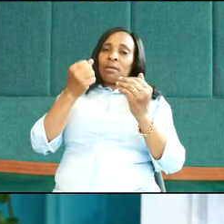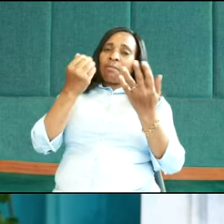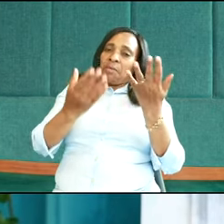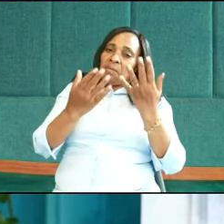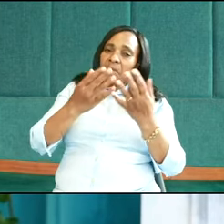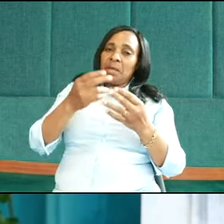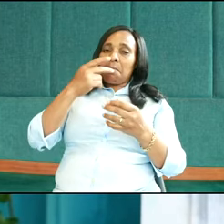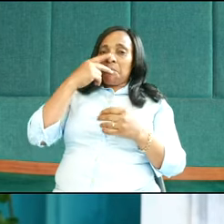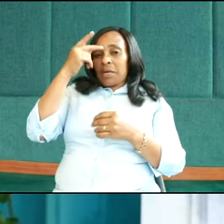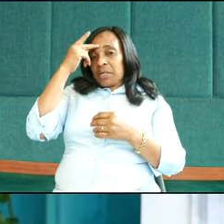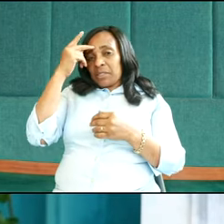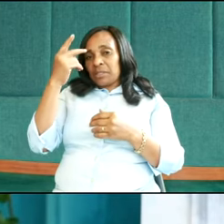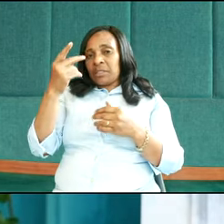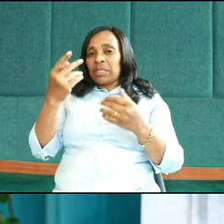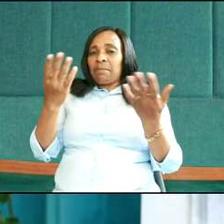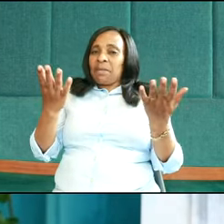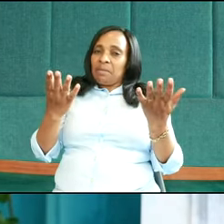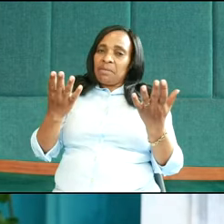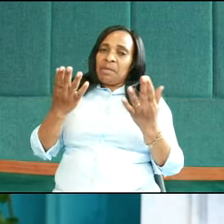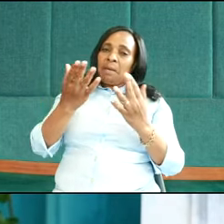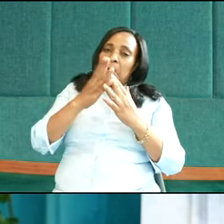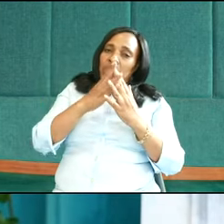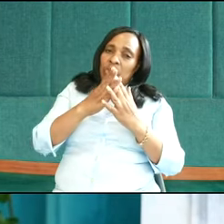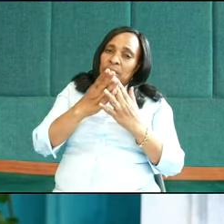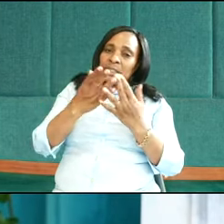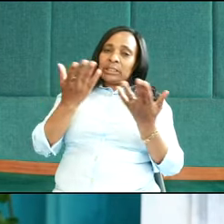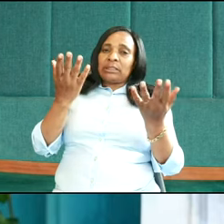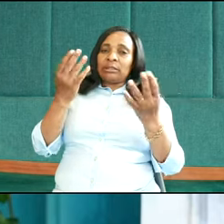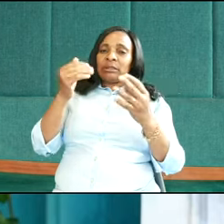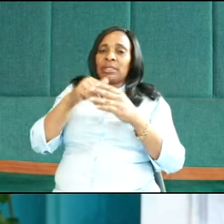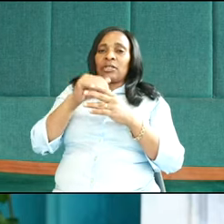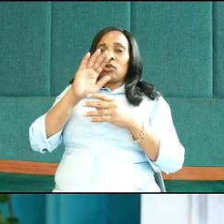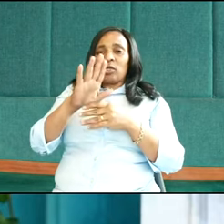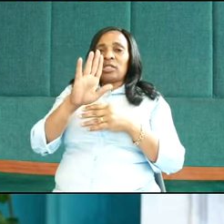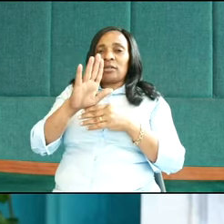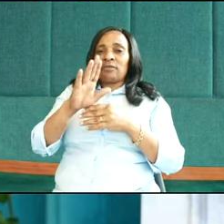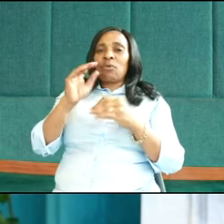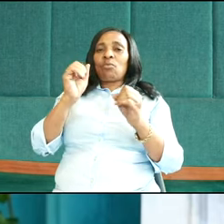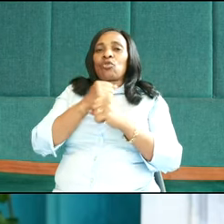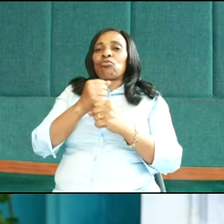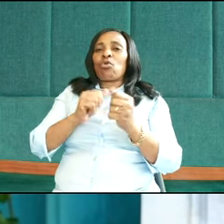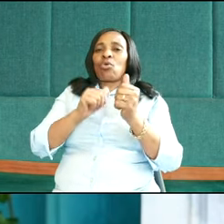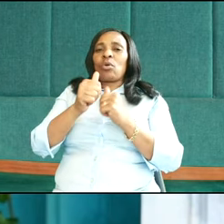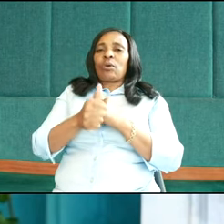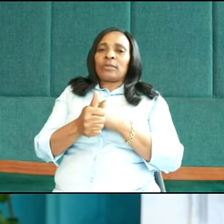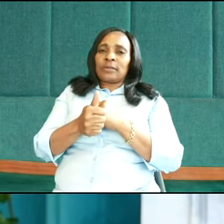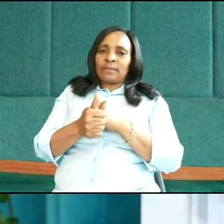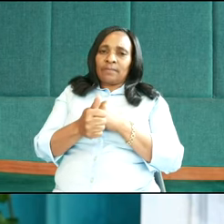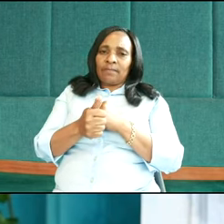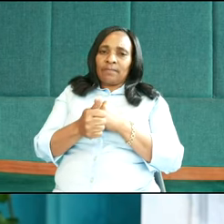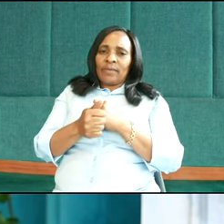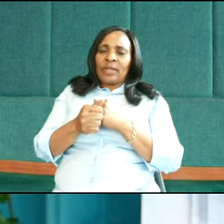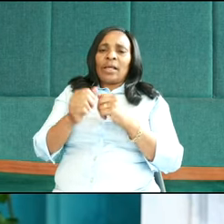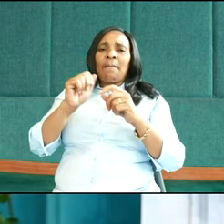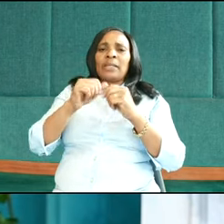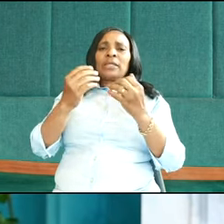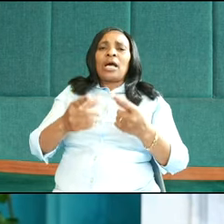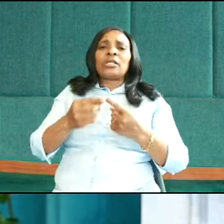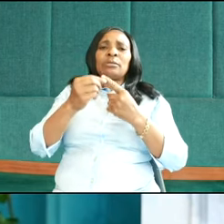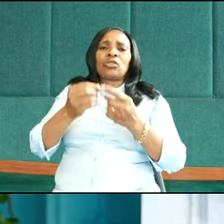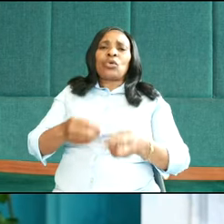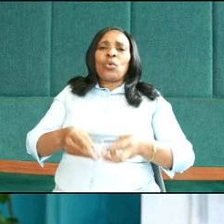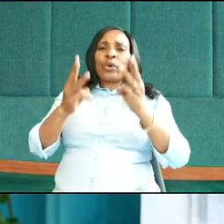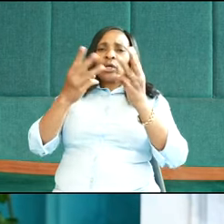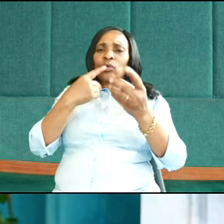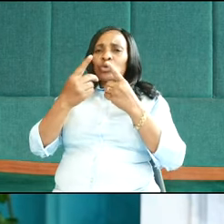parents. You set boundaries, certain boundaries that you can't cross. The particular ways that you talk